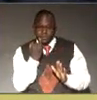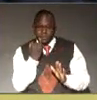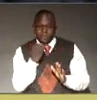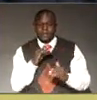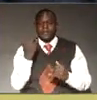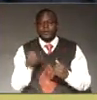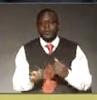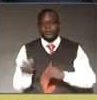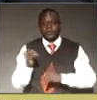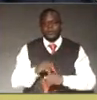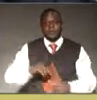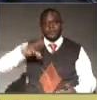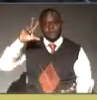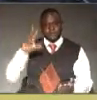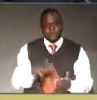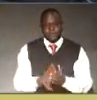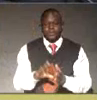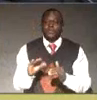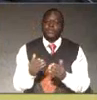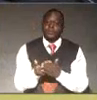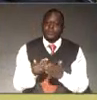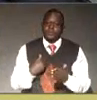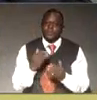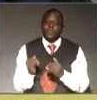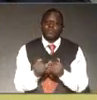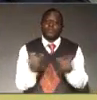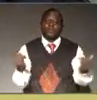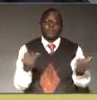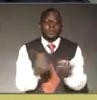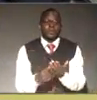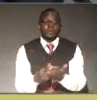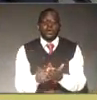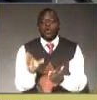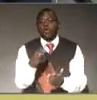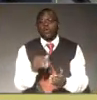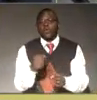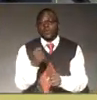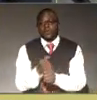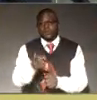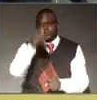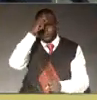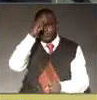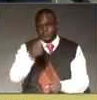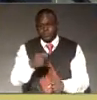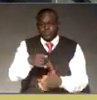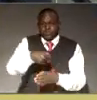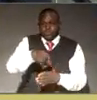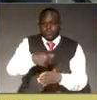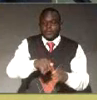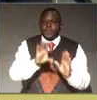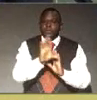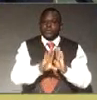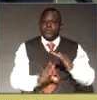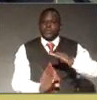day, they confirmed what we have always told the Ugandans, that all we did was within the constitutional